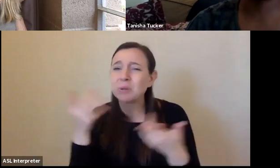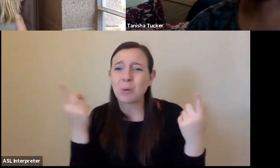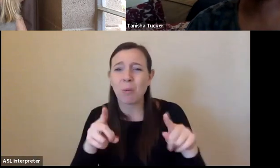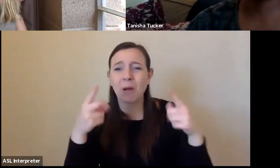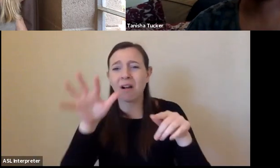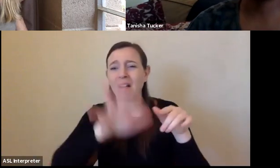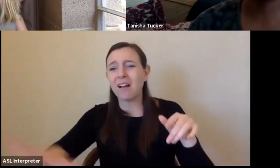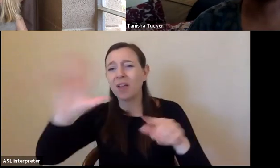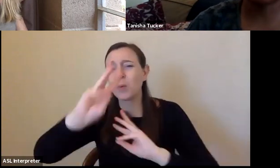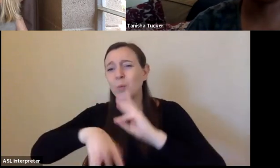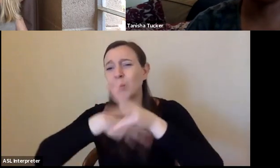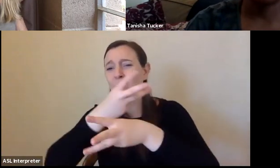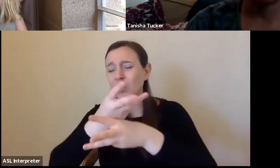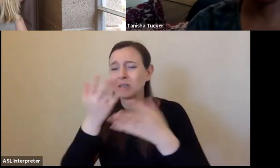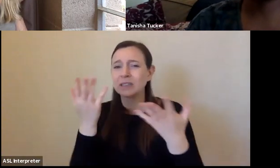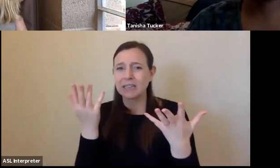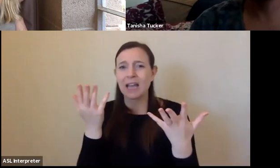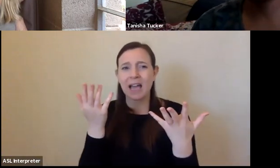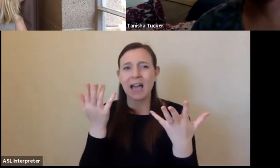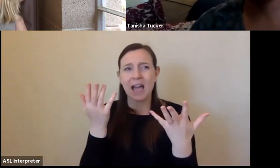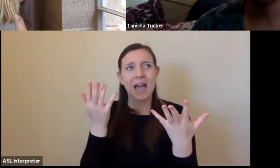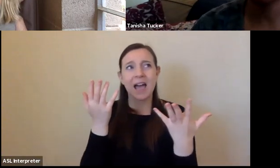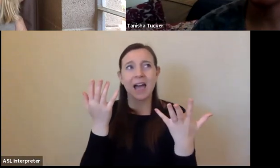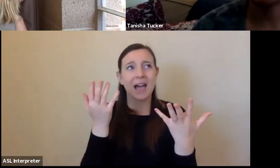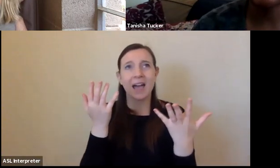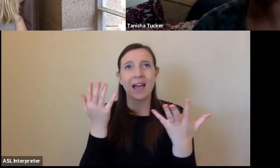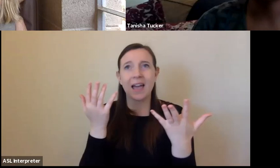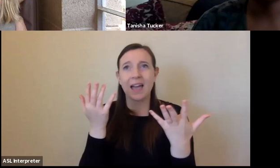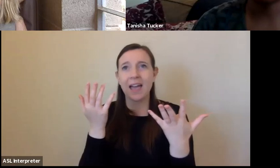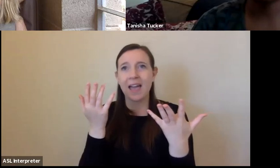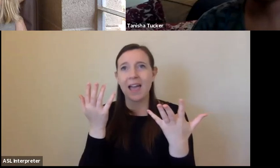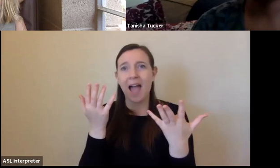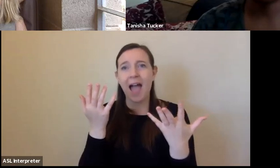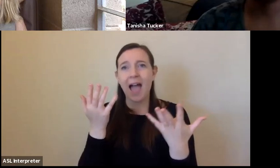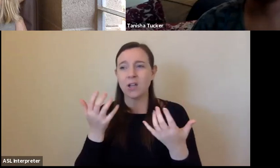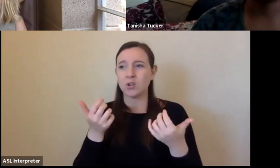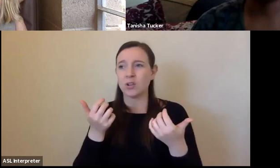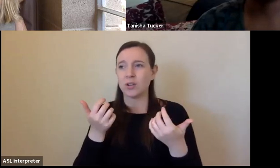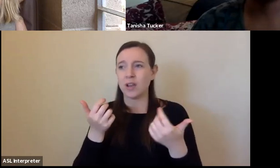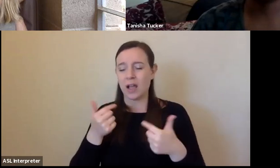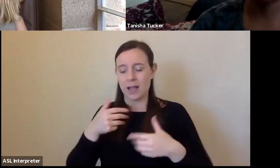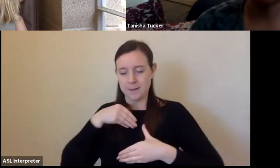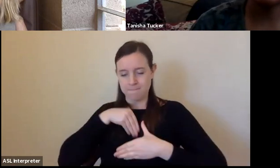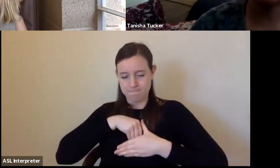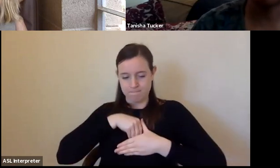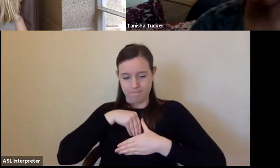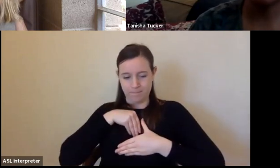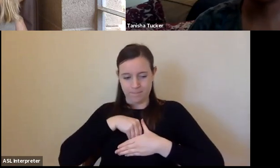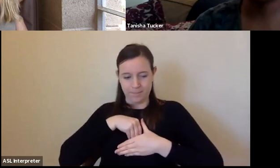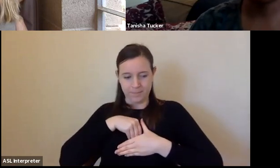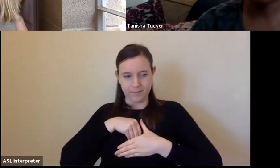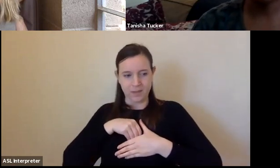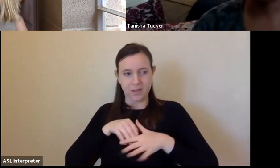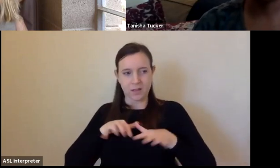it's almost that it's keeping that understanding that, we are taking care of, everything will